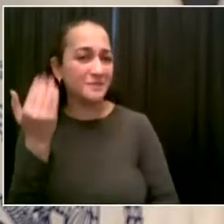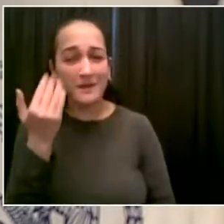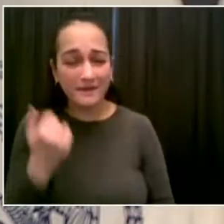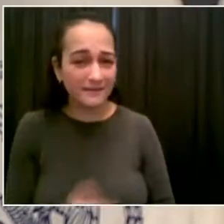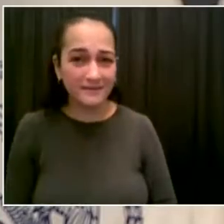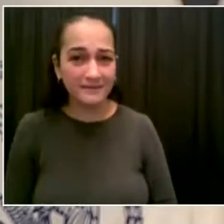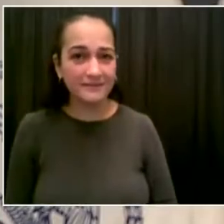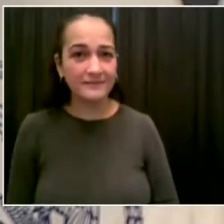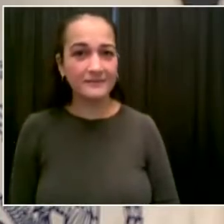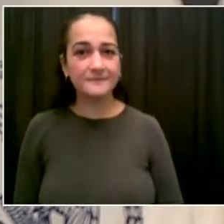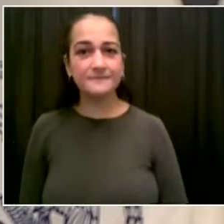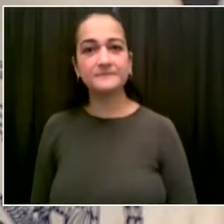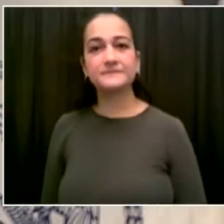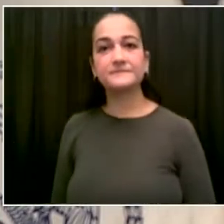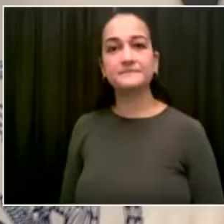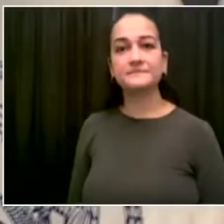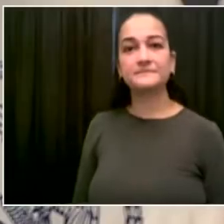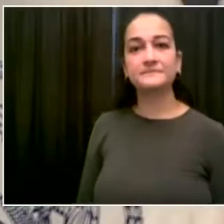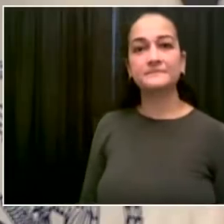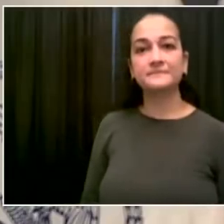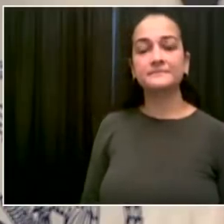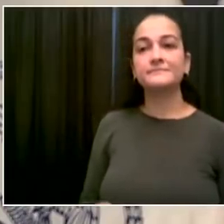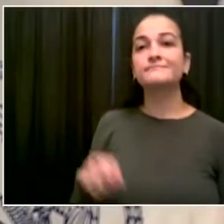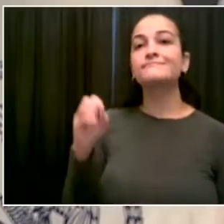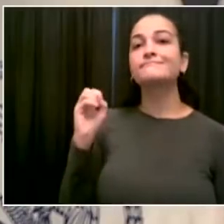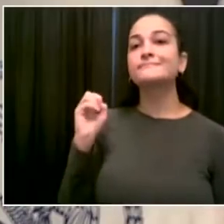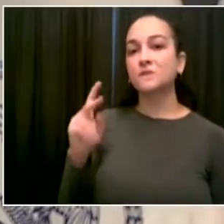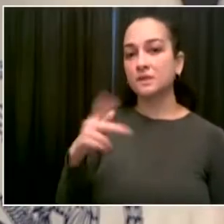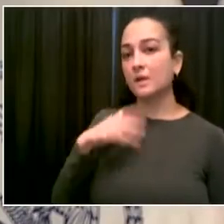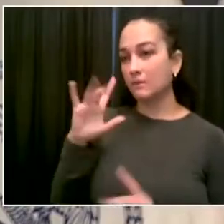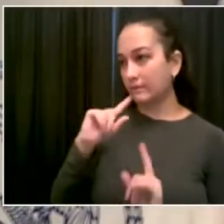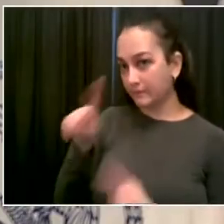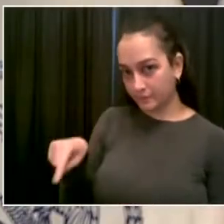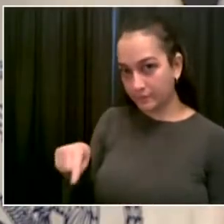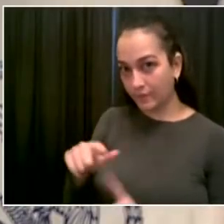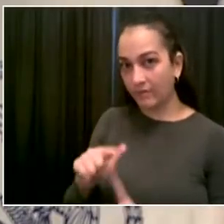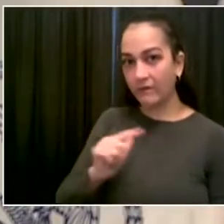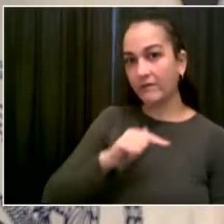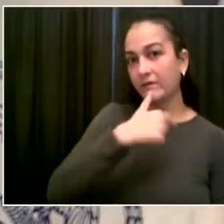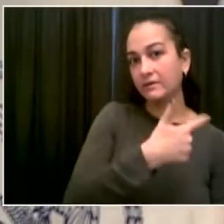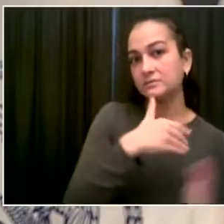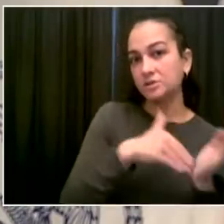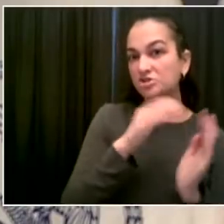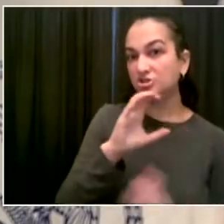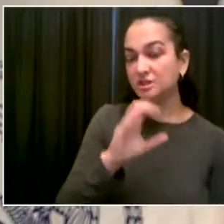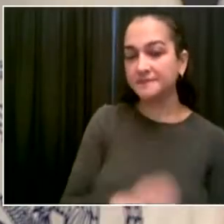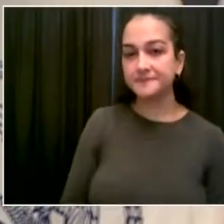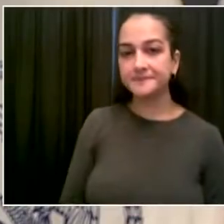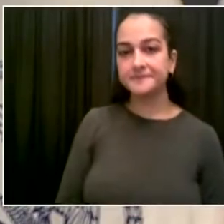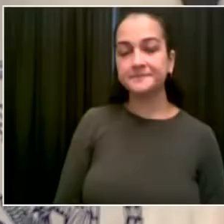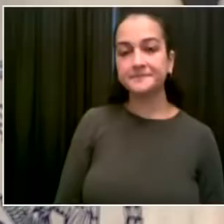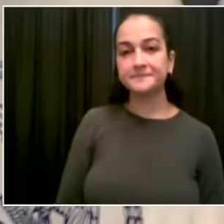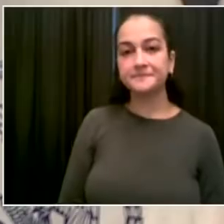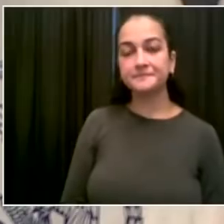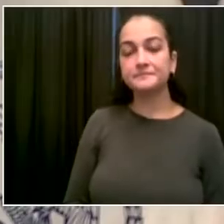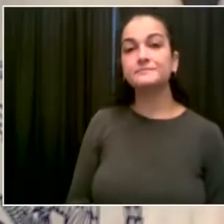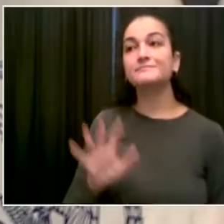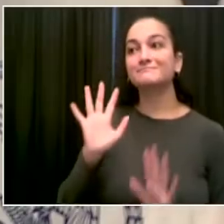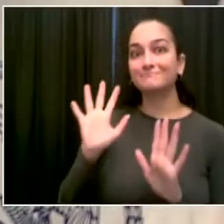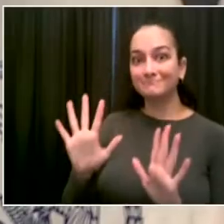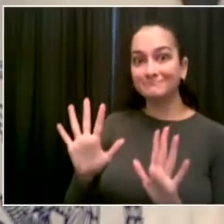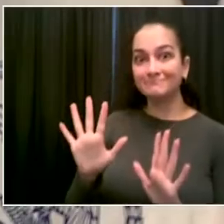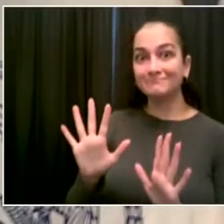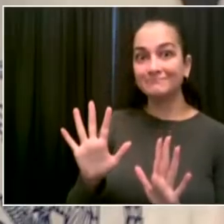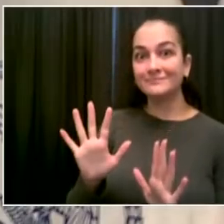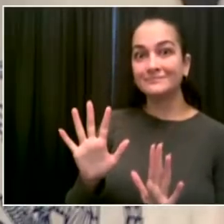and then I'll turn to Dr. Choksi. He can speak for himself. First of all, I'm just going to stand up for Dr. Choksi because I think he's an extraordinary public